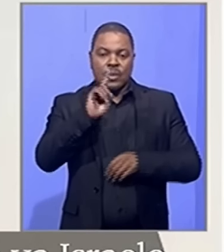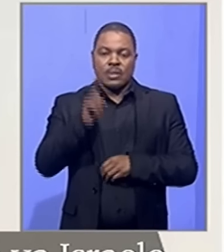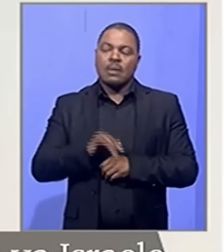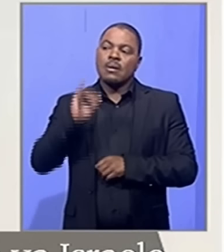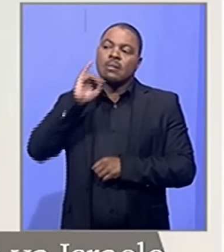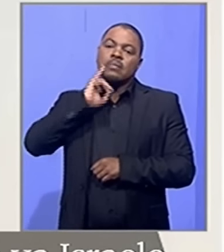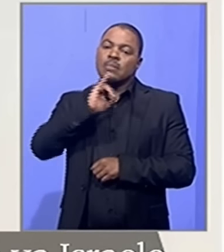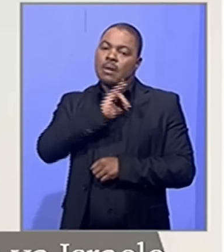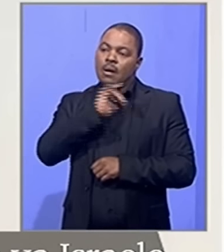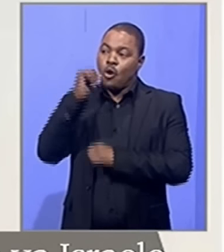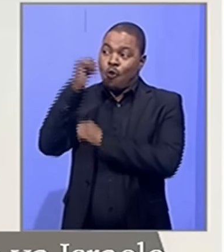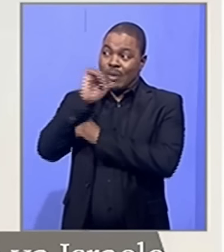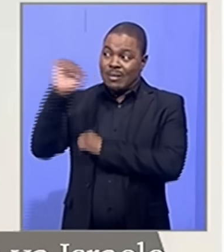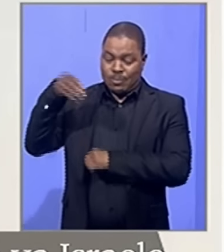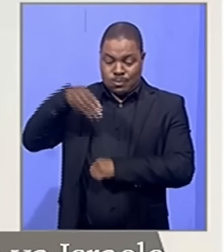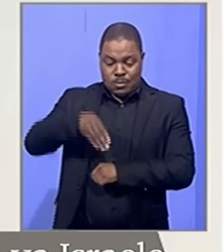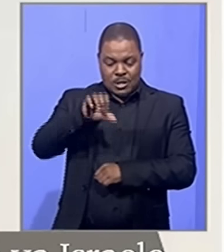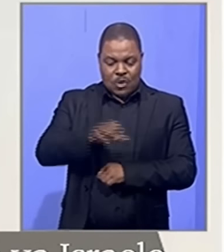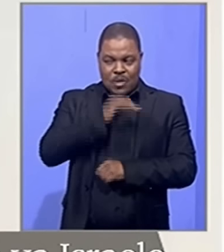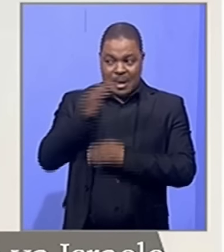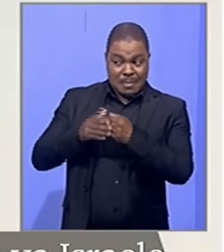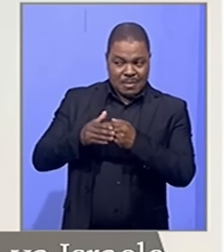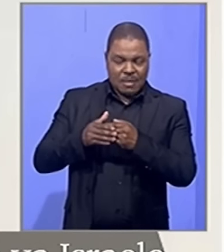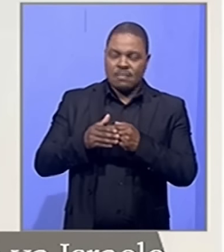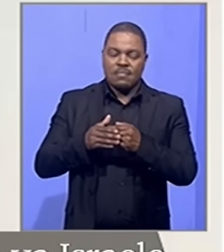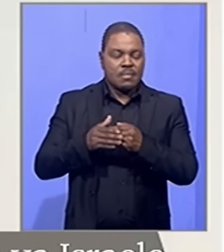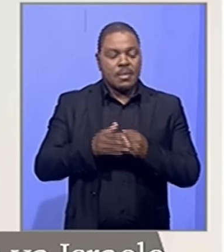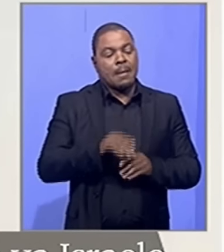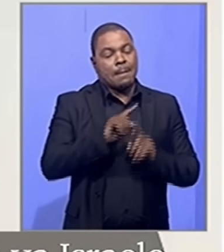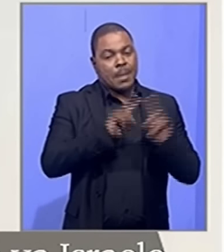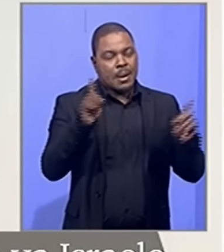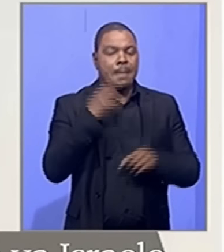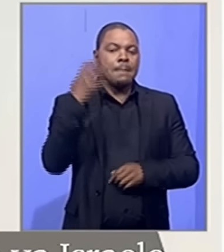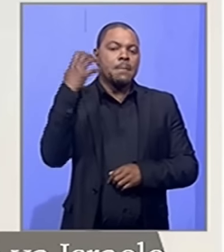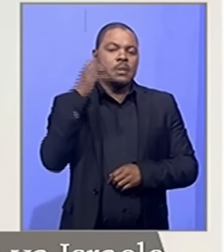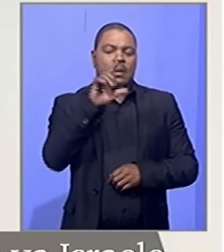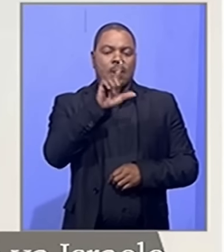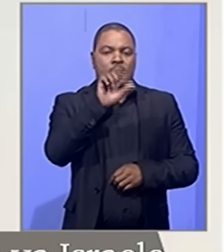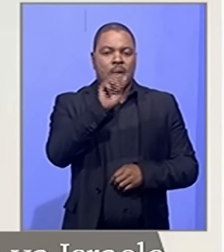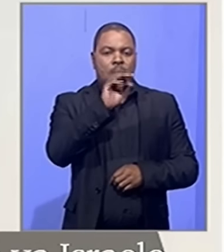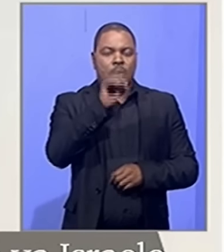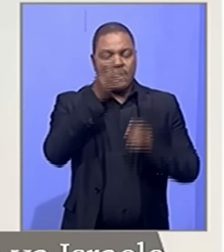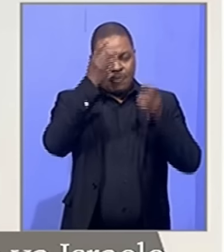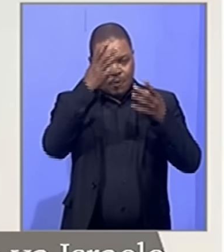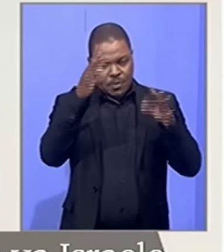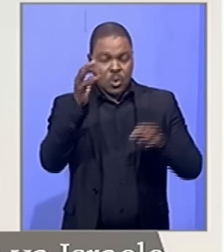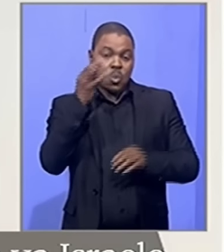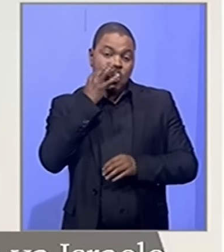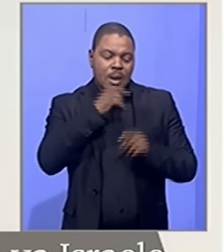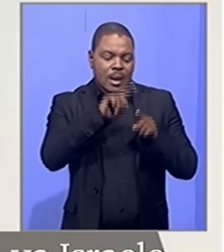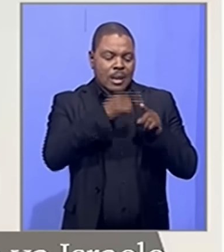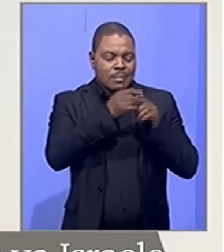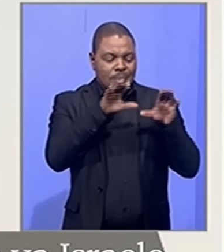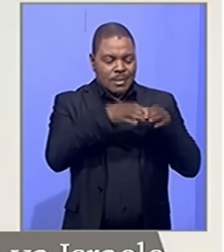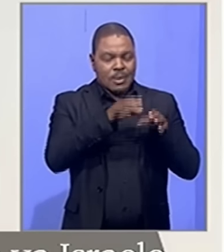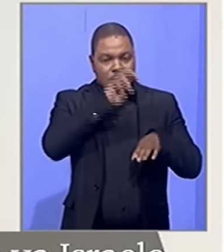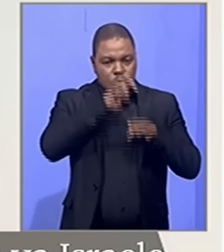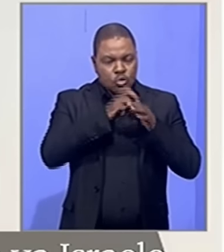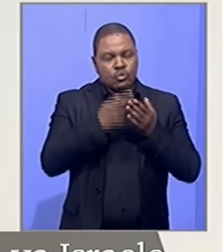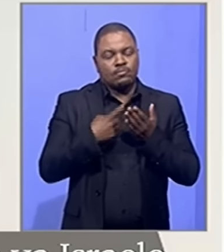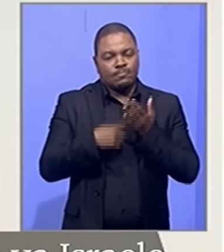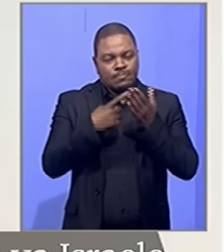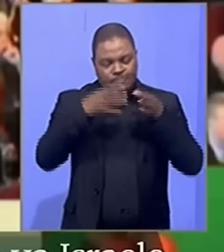Israeli embassy. Minister Ronald Lamola has provided an update by stating that Cabinet has yet to process